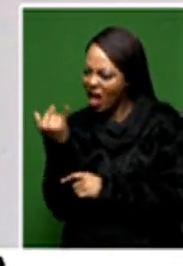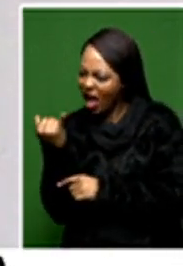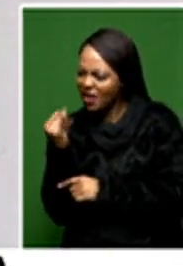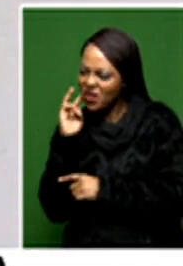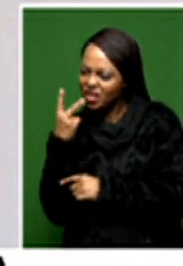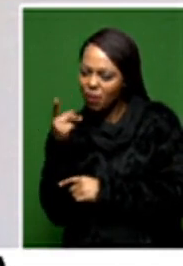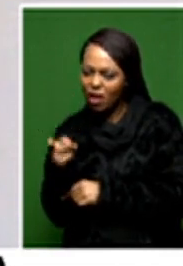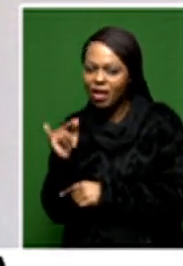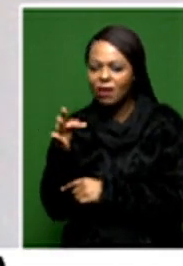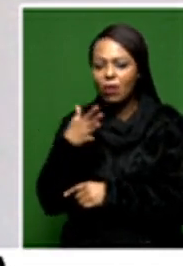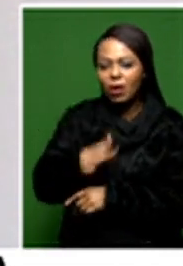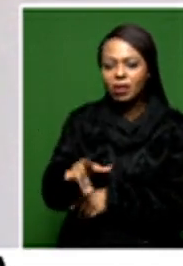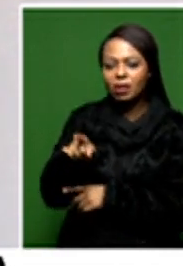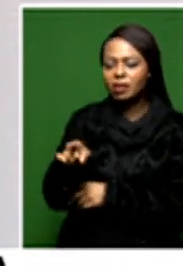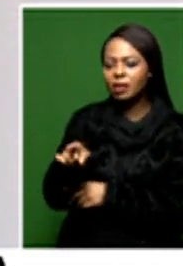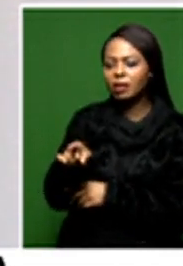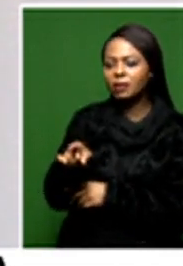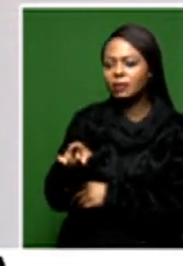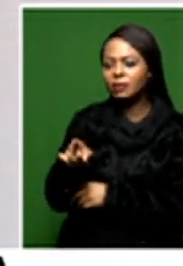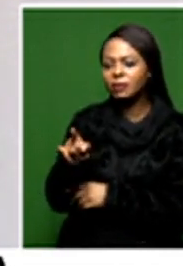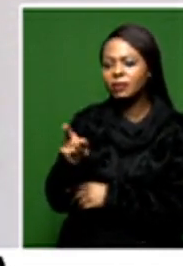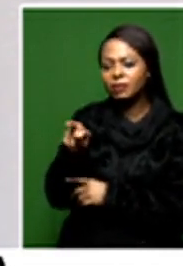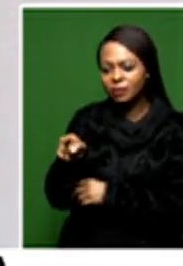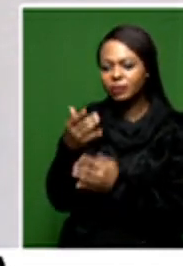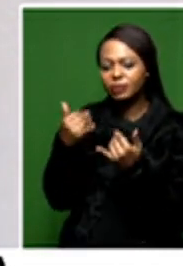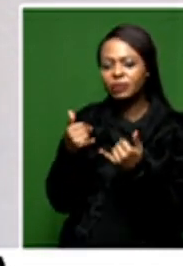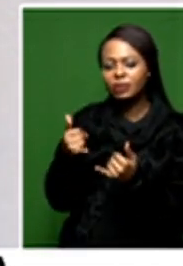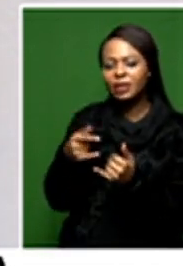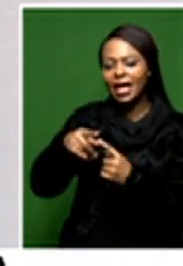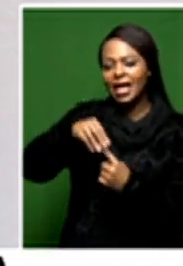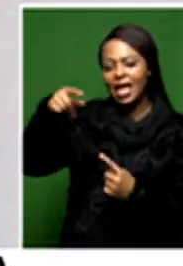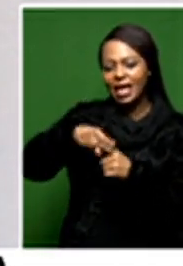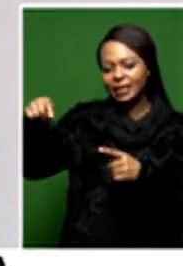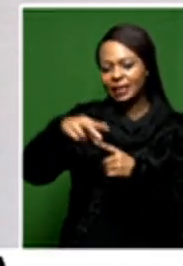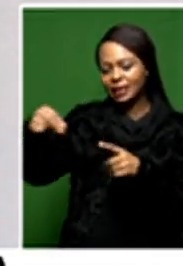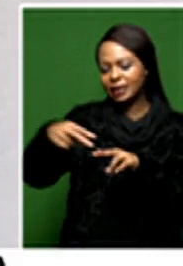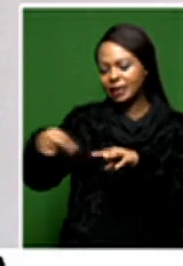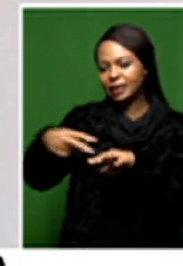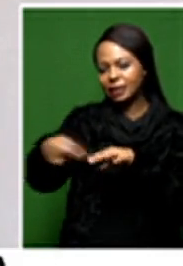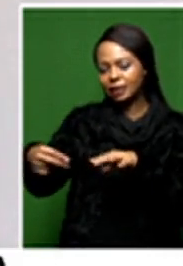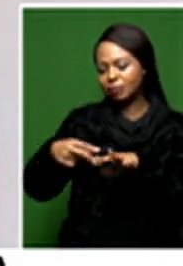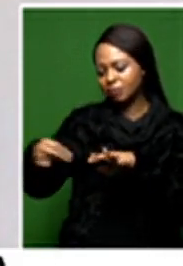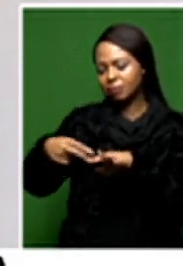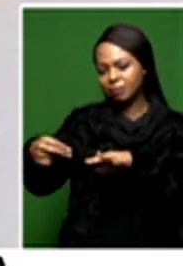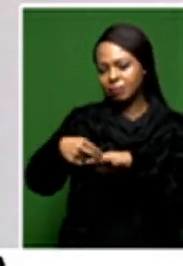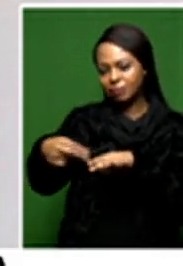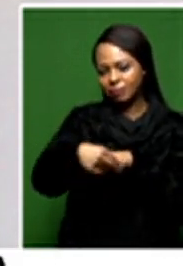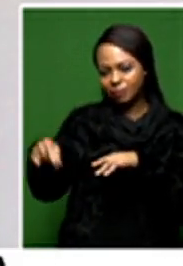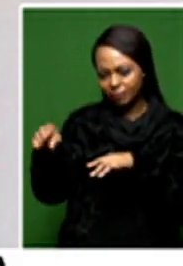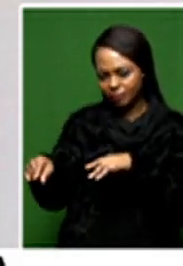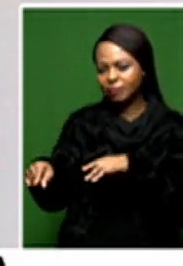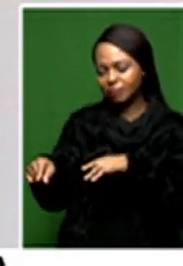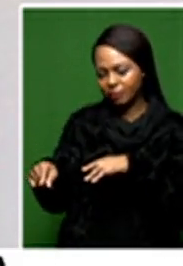So if I want to eat a lentil, for example, there's a wonderful recipe for lentil bobotie in the book.